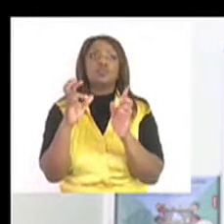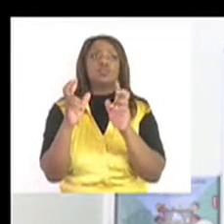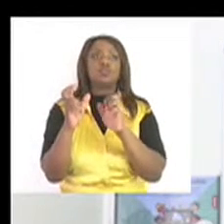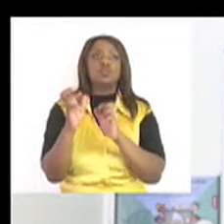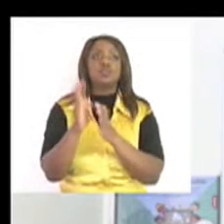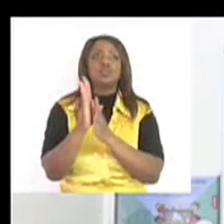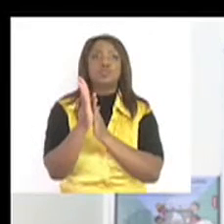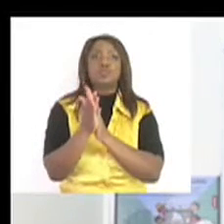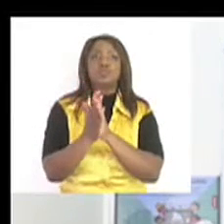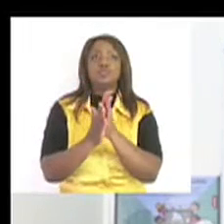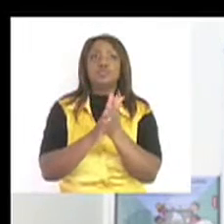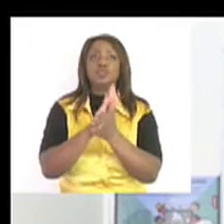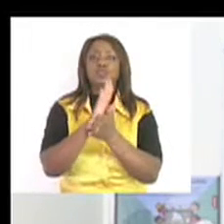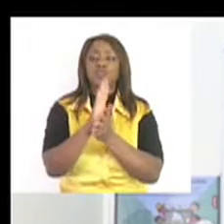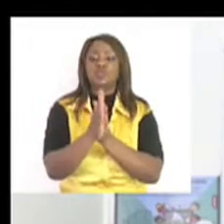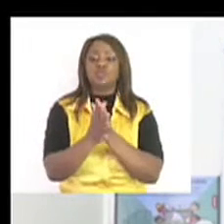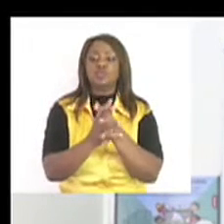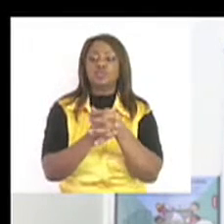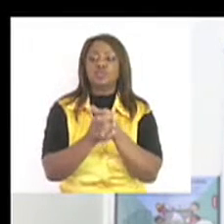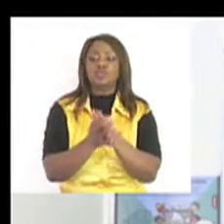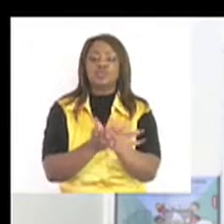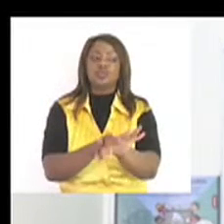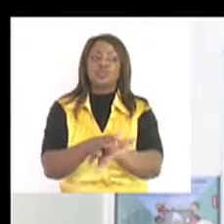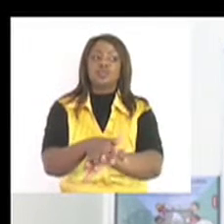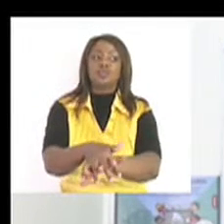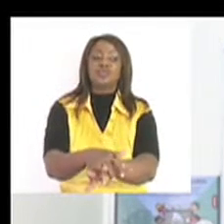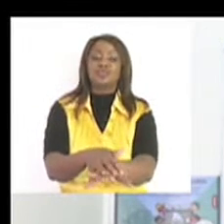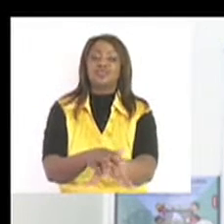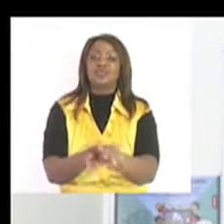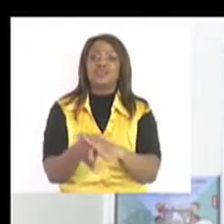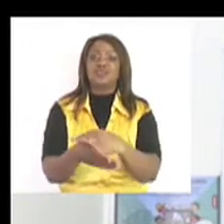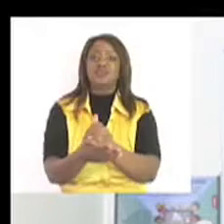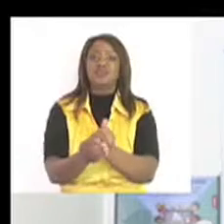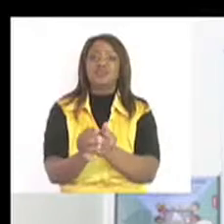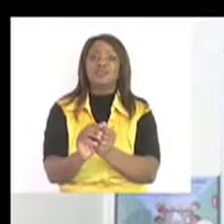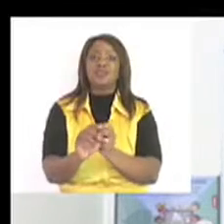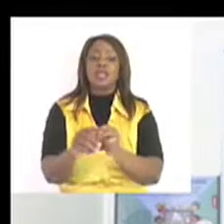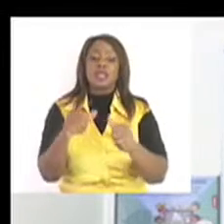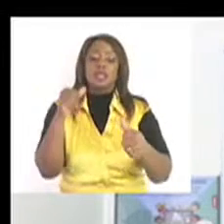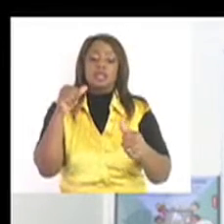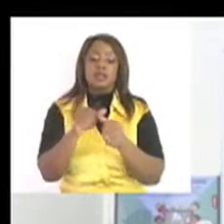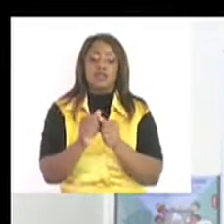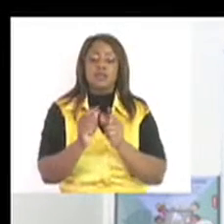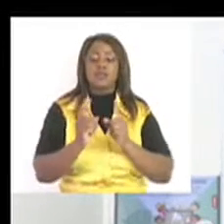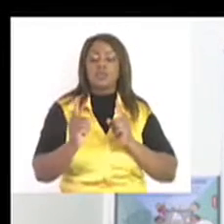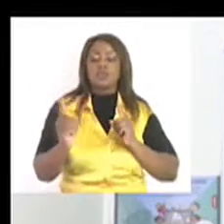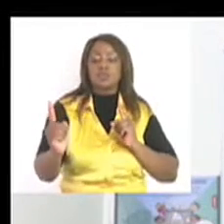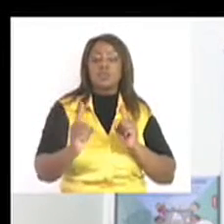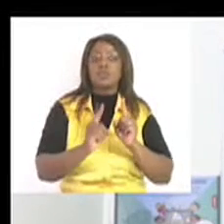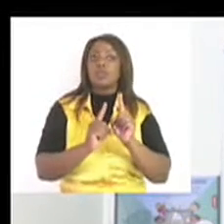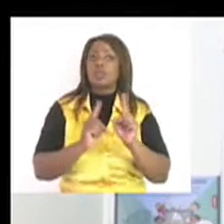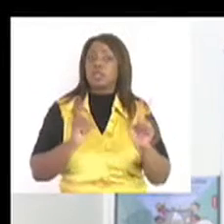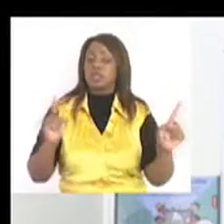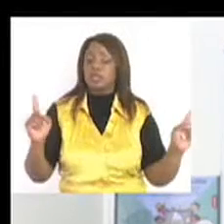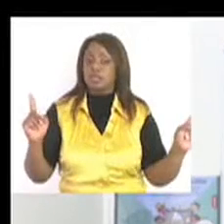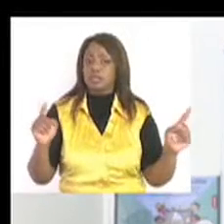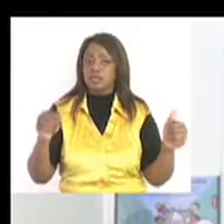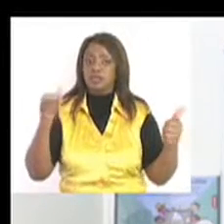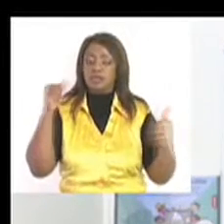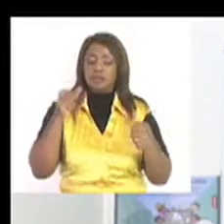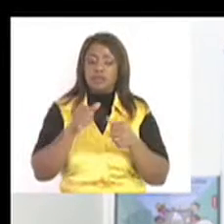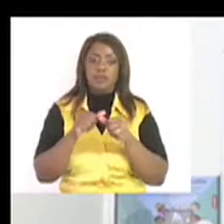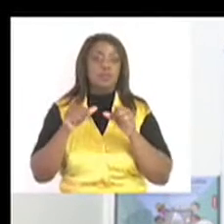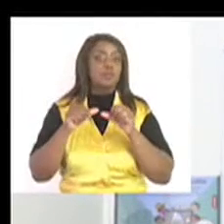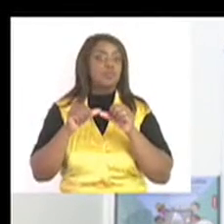Make sure all the parts of your hands are sanitized. Keep the social distance by stretching out.